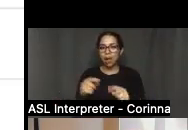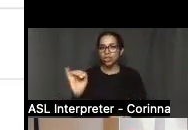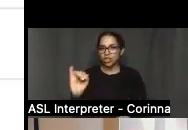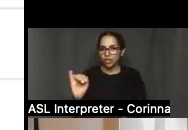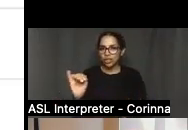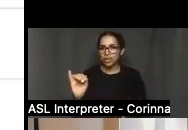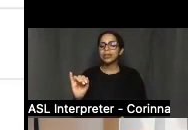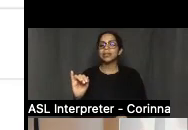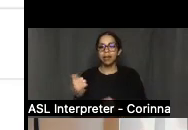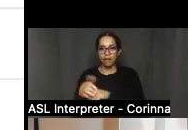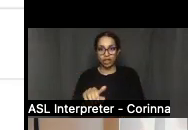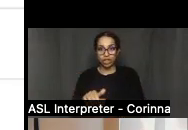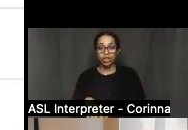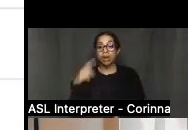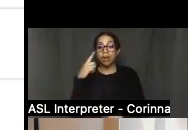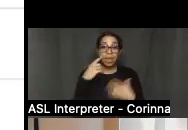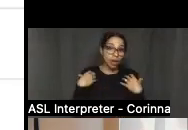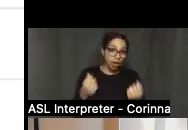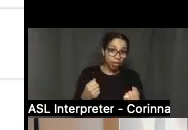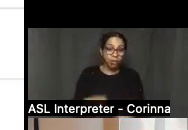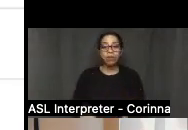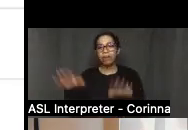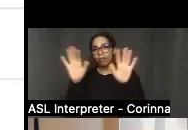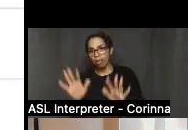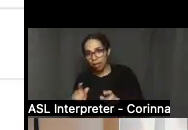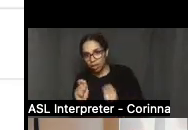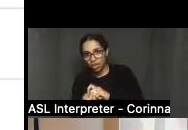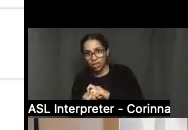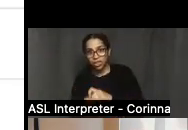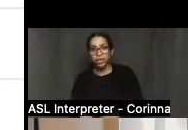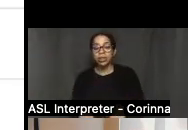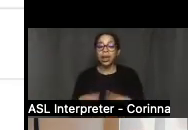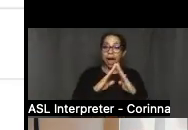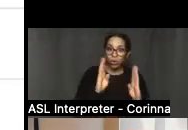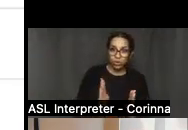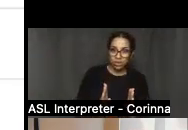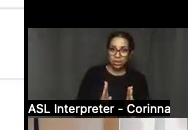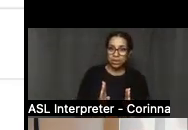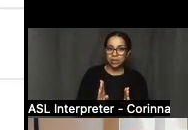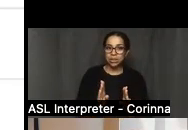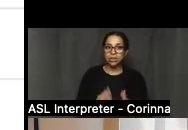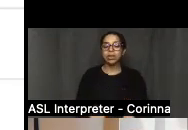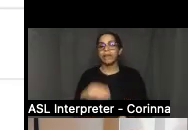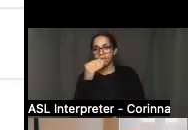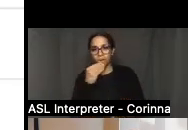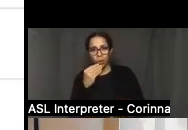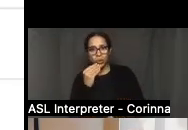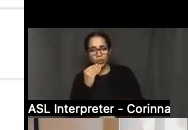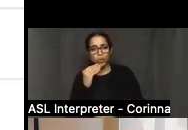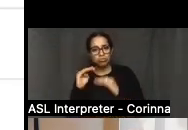health, climate change, housing, food security,